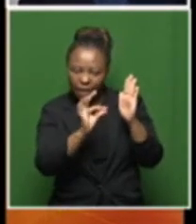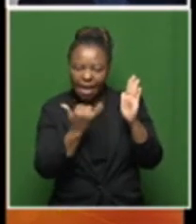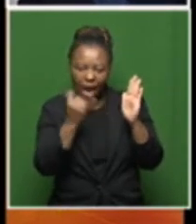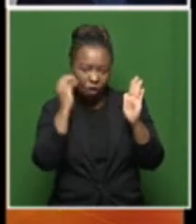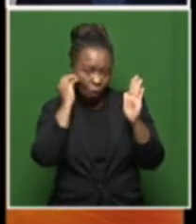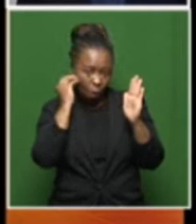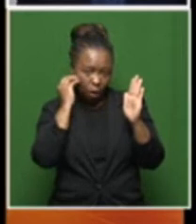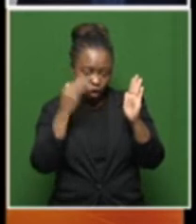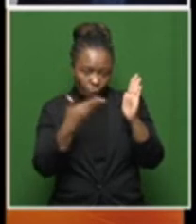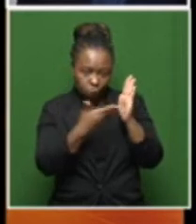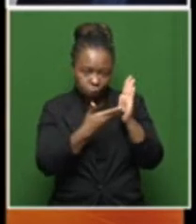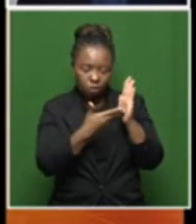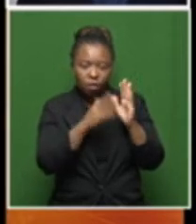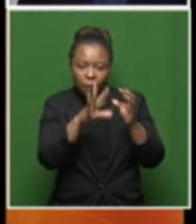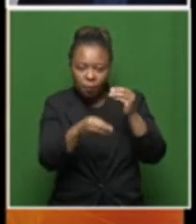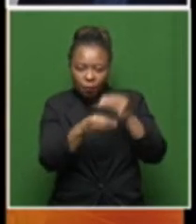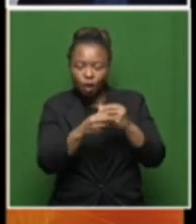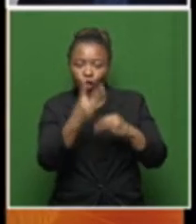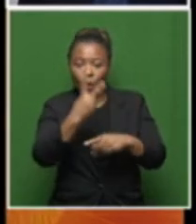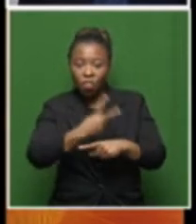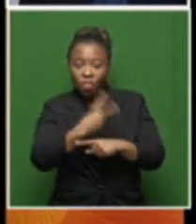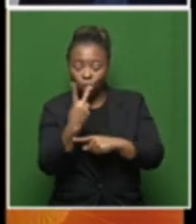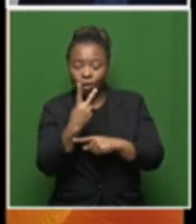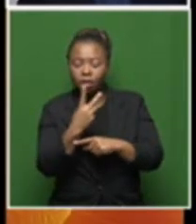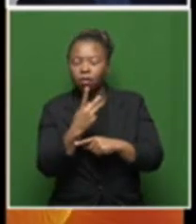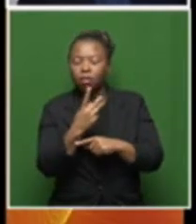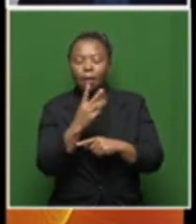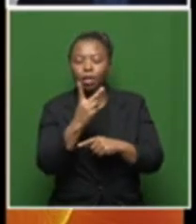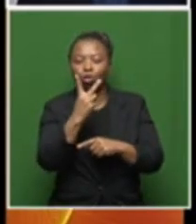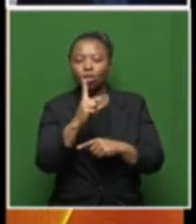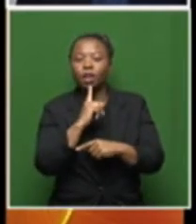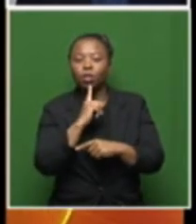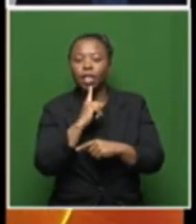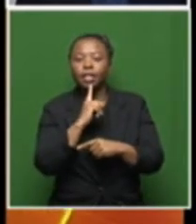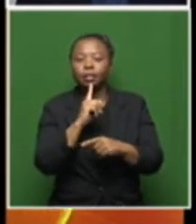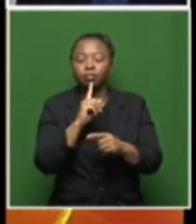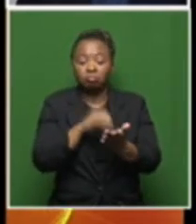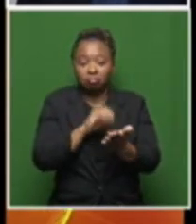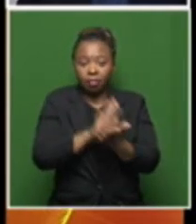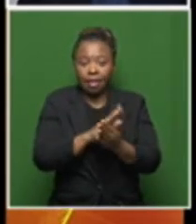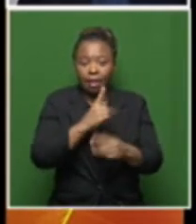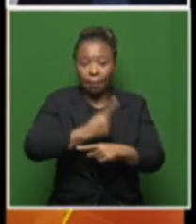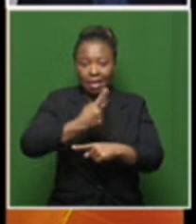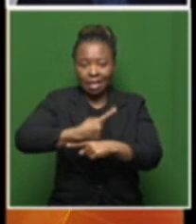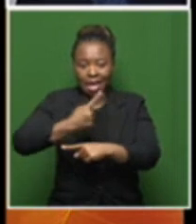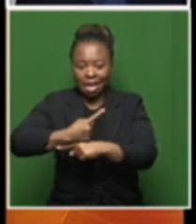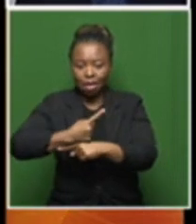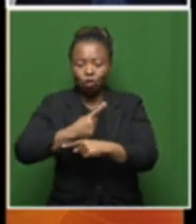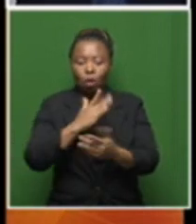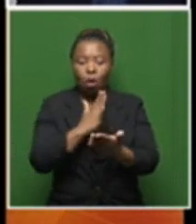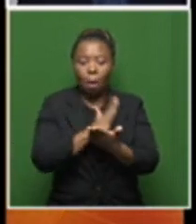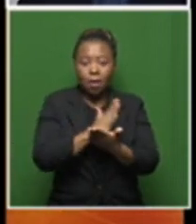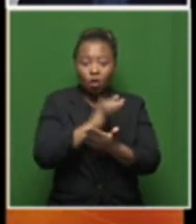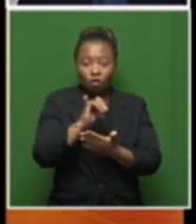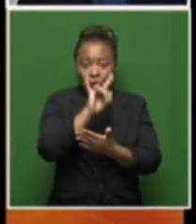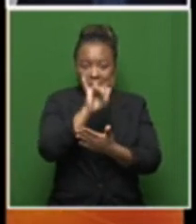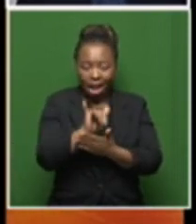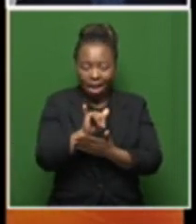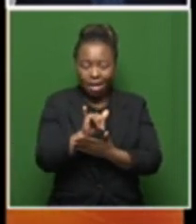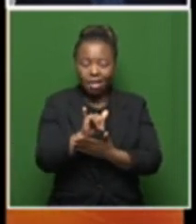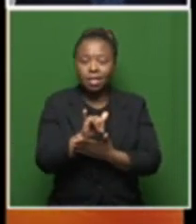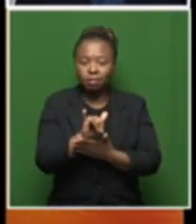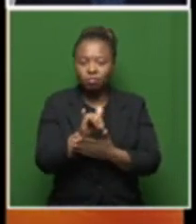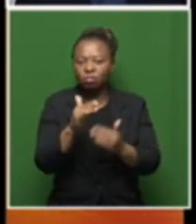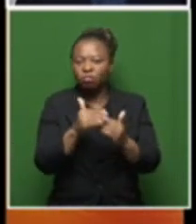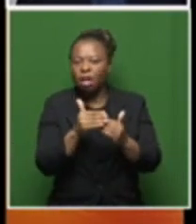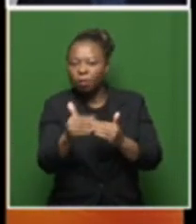at about 2,000 cases a day that they predicted. They are predicting quite a sharp increase towards the middle of July. For us to go up